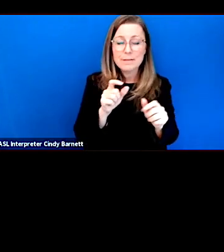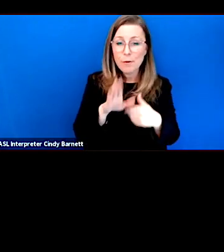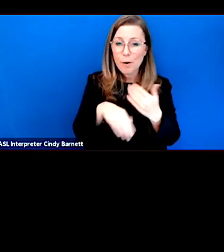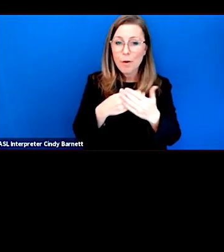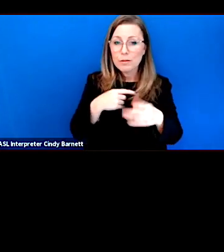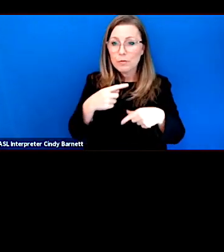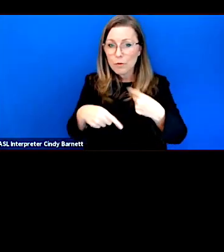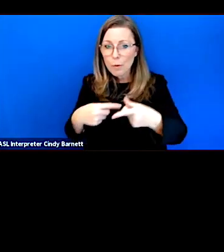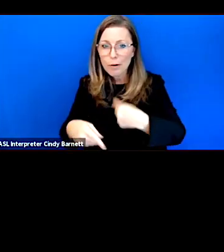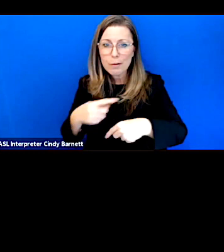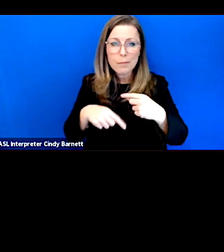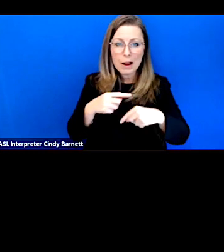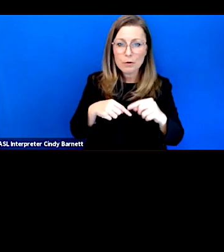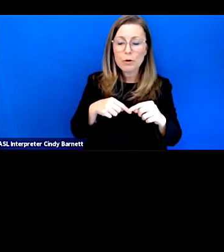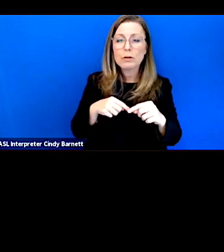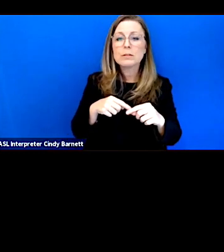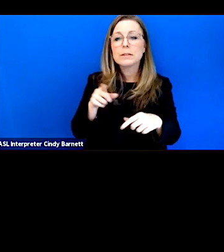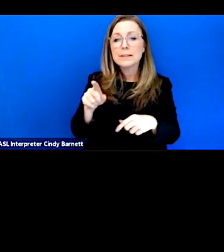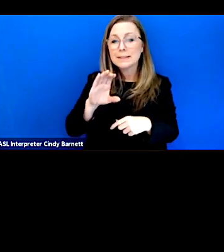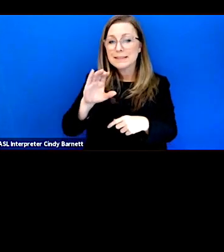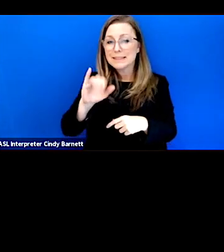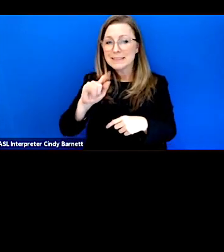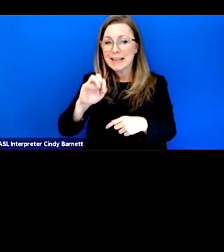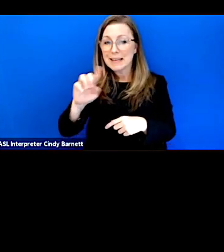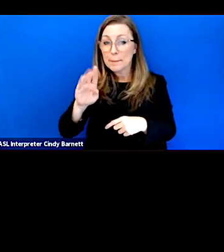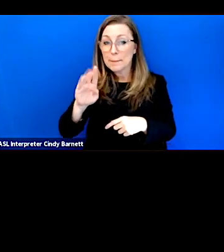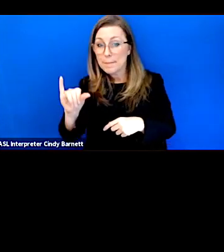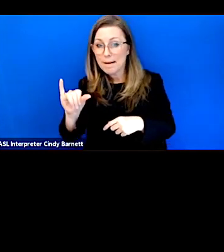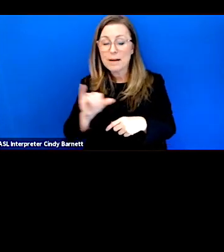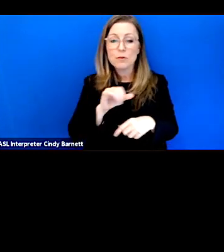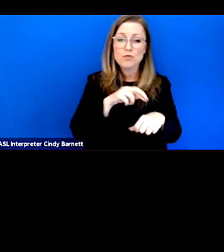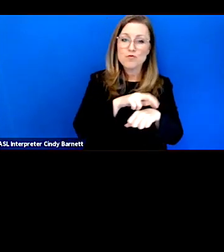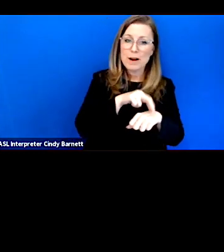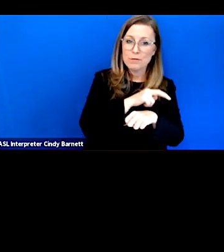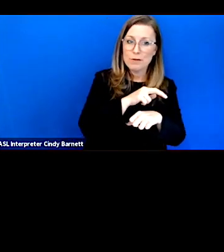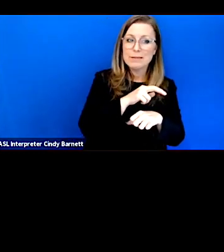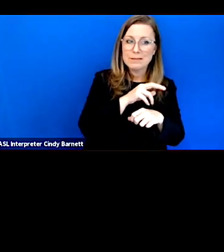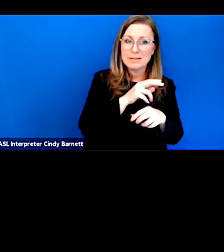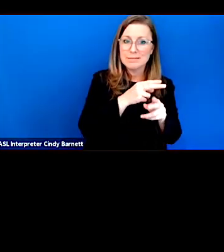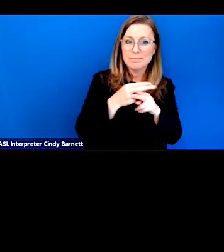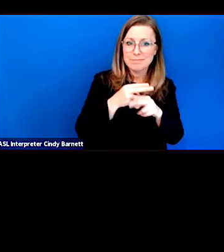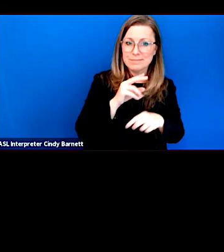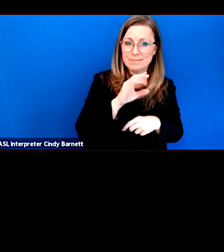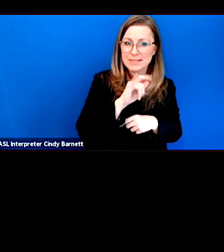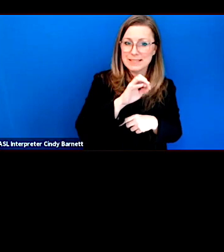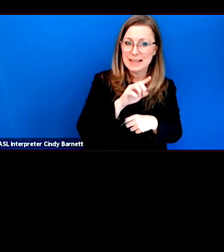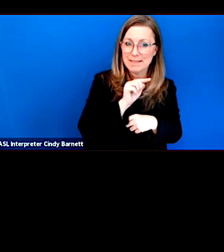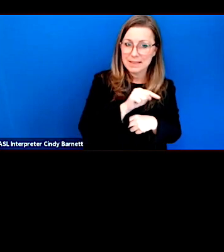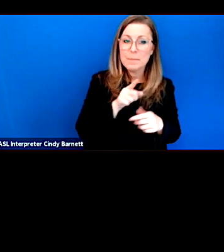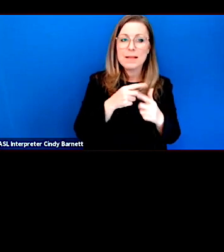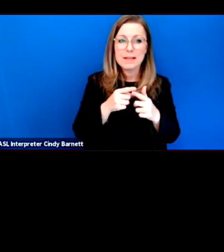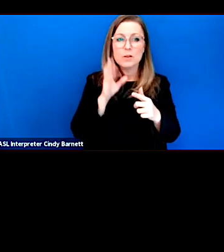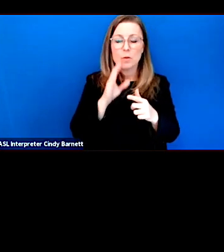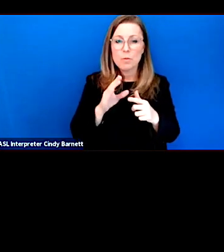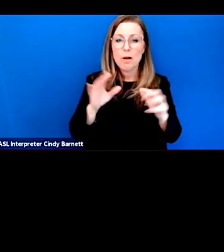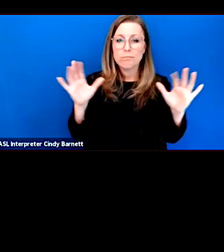to apply again those filters 1, filters 2, and quality appraisal to reach a full set of literature for the metasynthesis. And once you